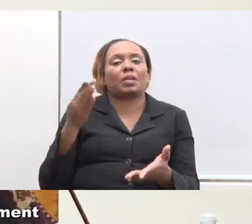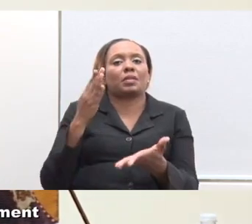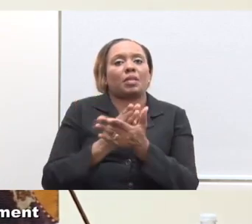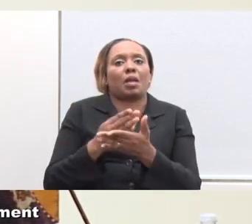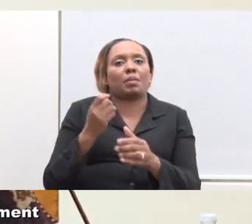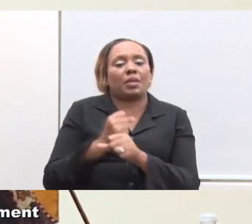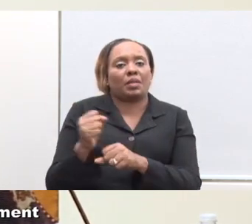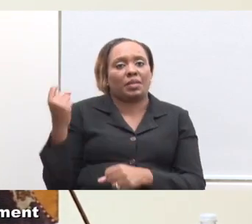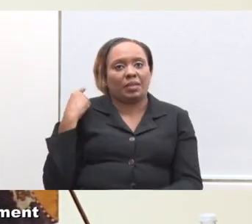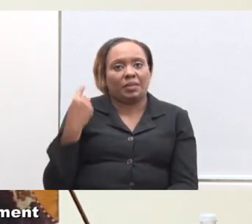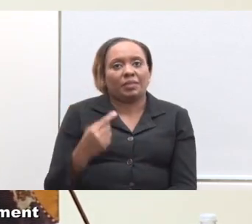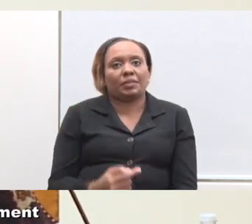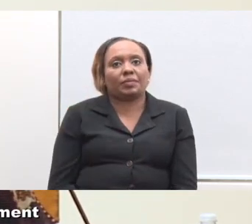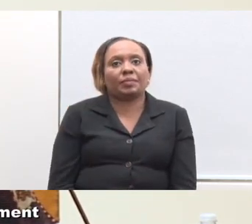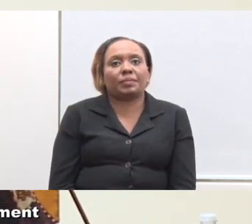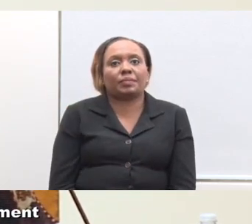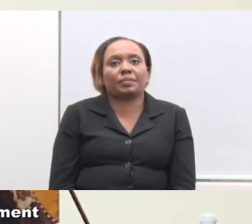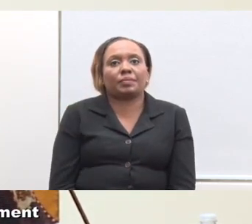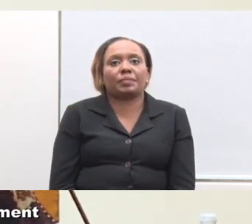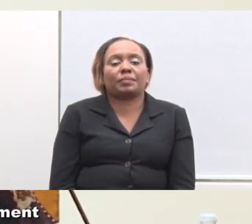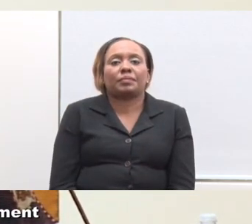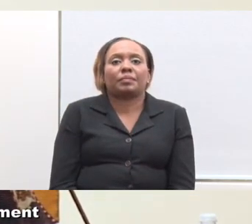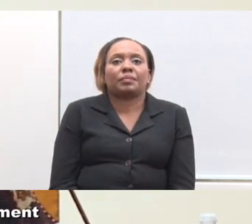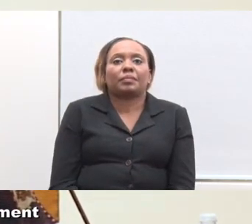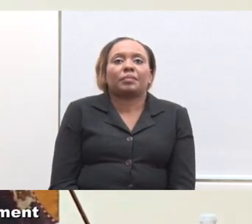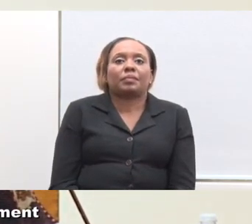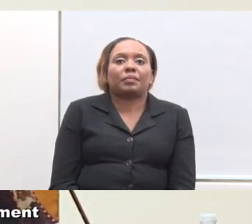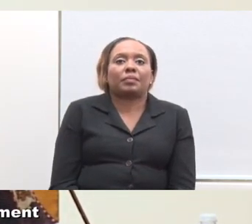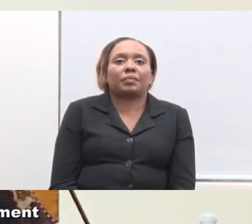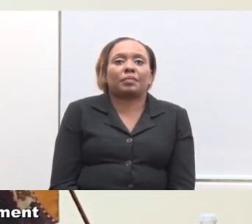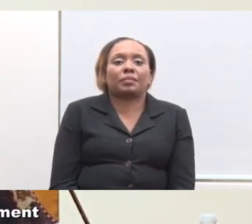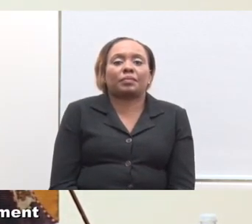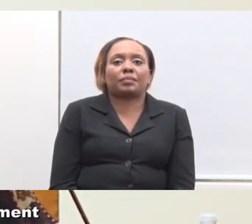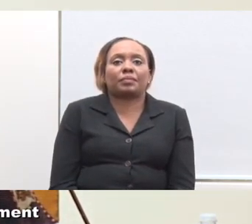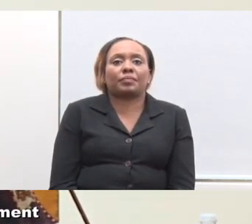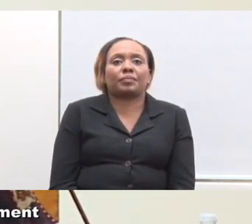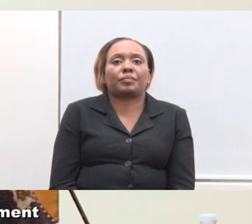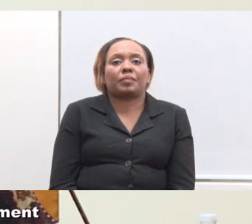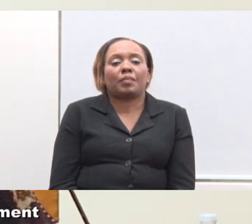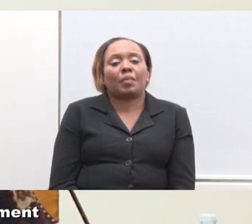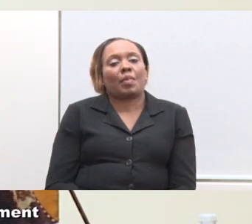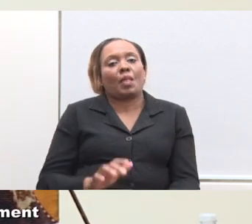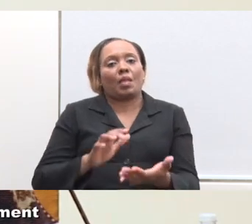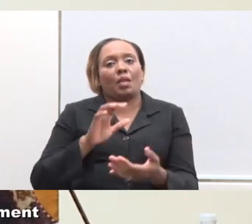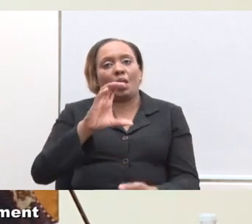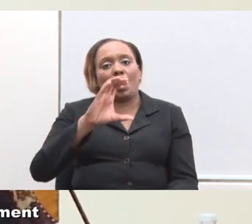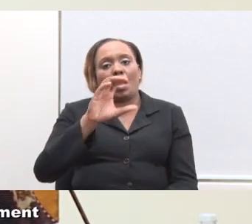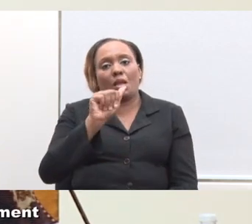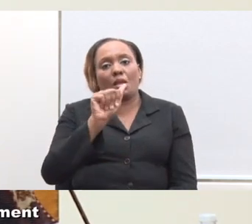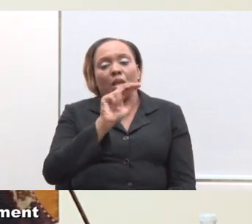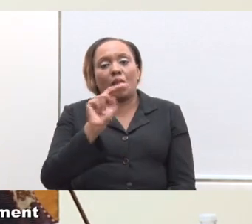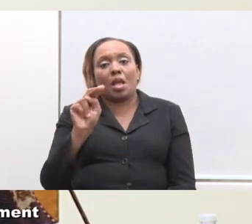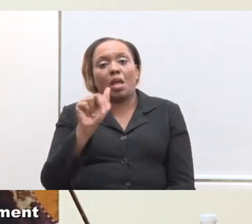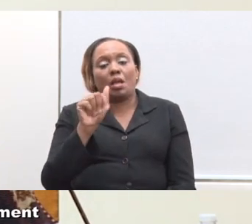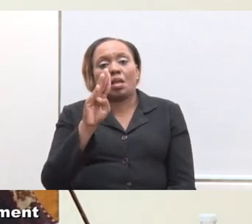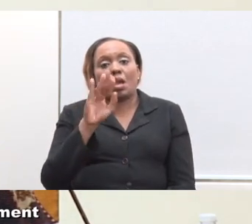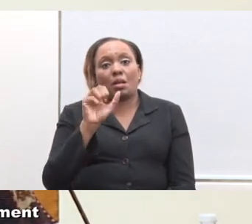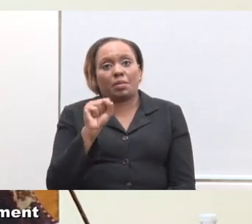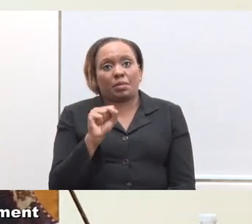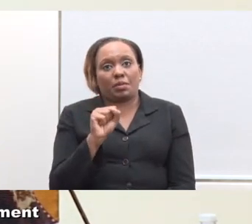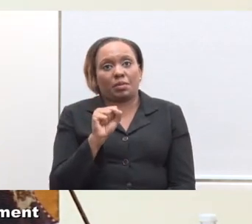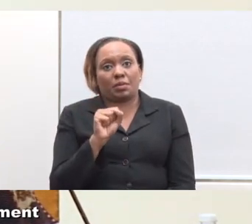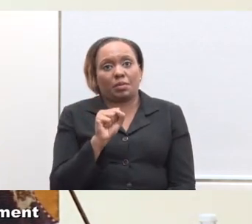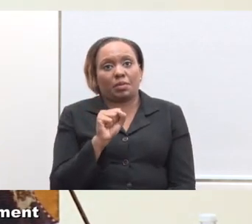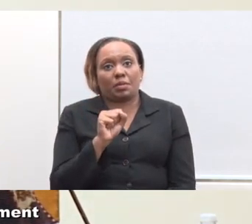year. Mr. Speaker, the medicinal cannabis also, the regulations, I'm told, will shortly